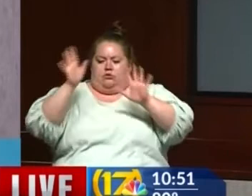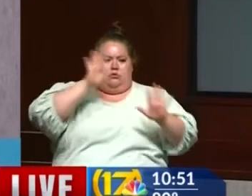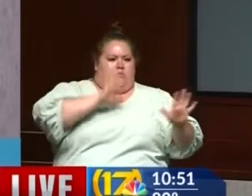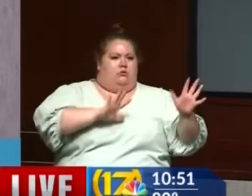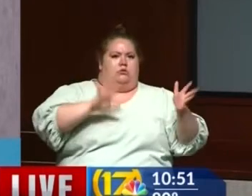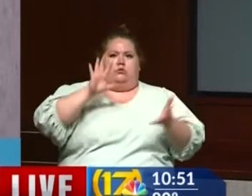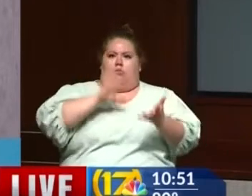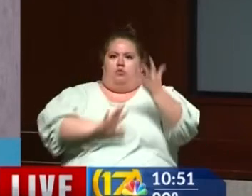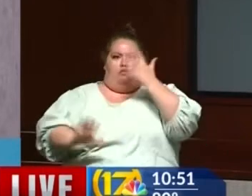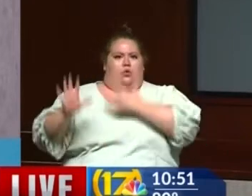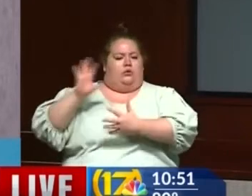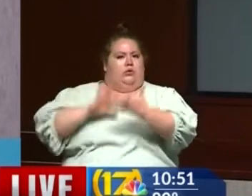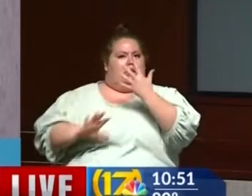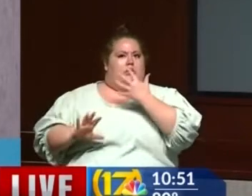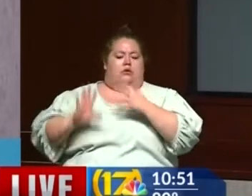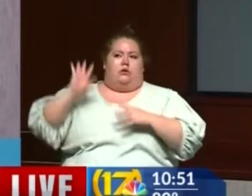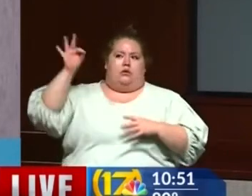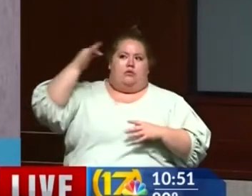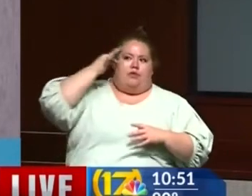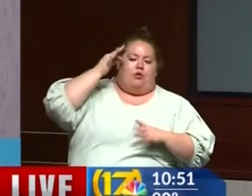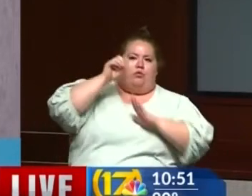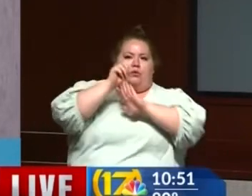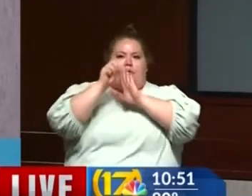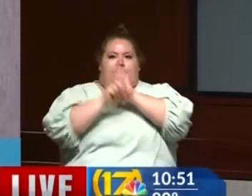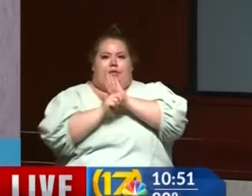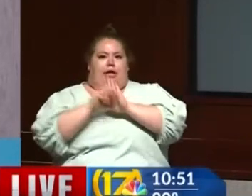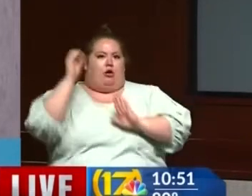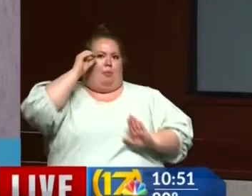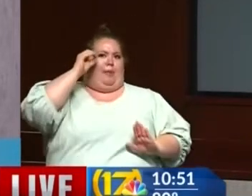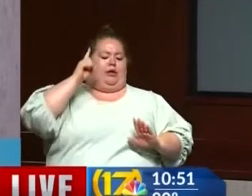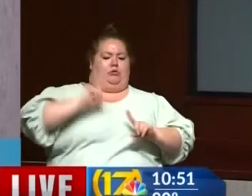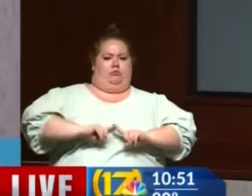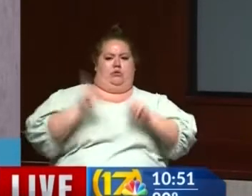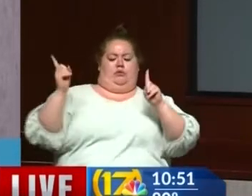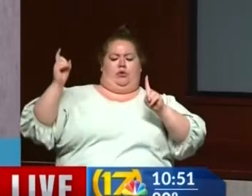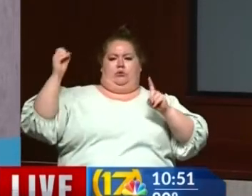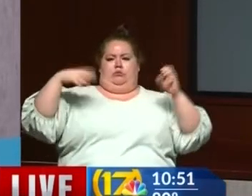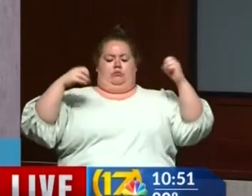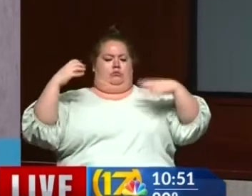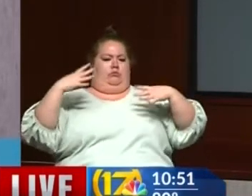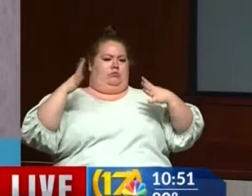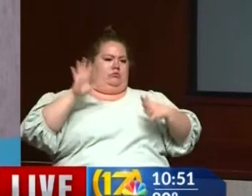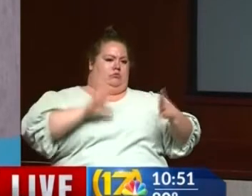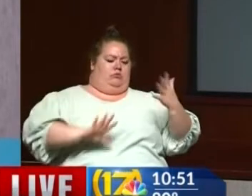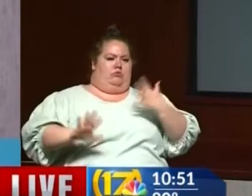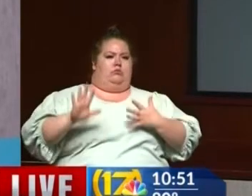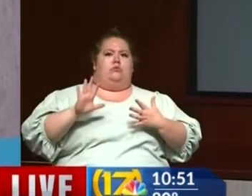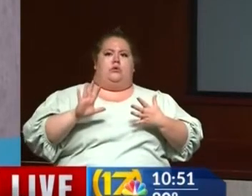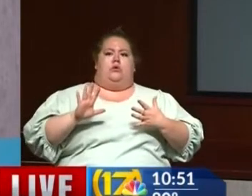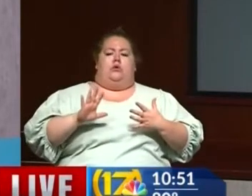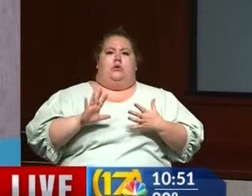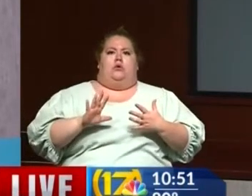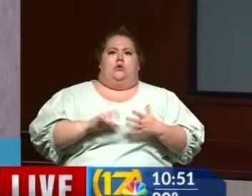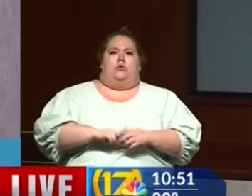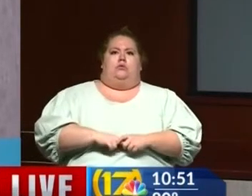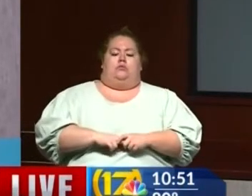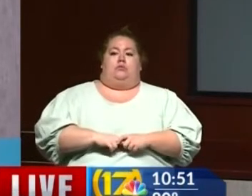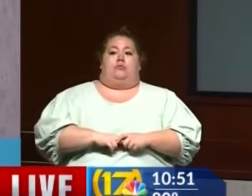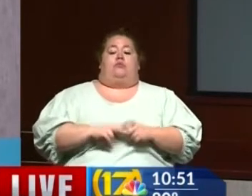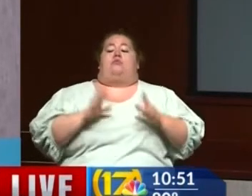between the federal and the state on testing. But I will reiterate what it is we know